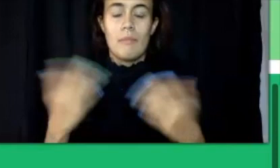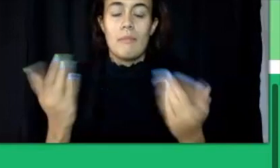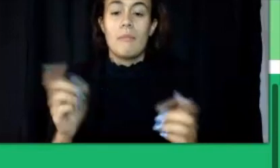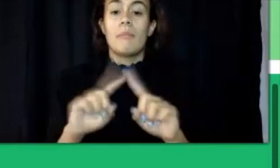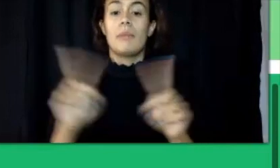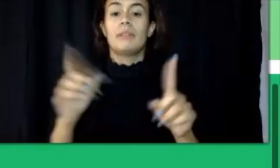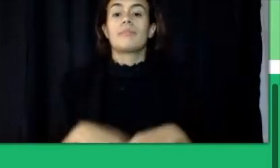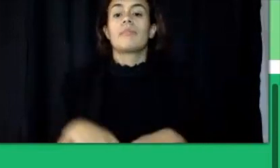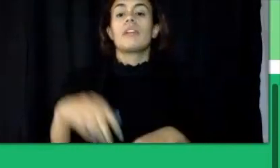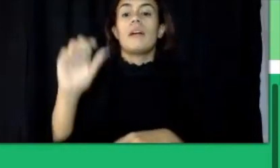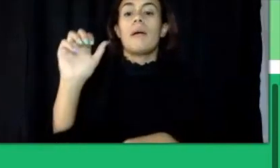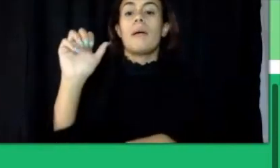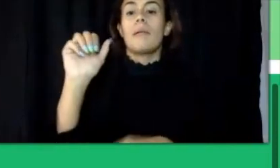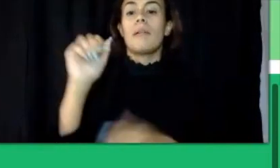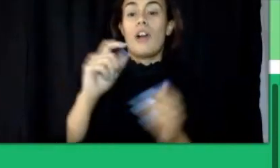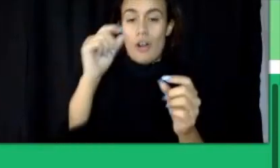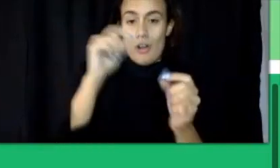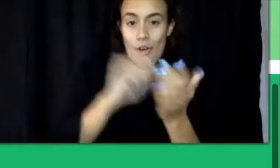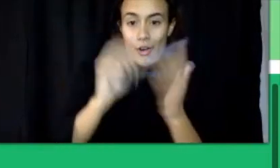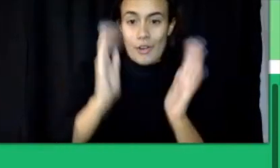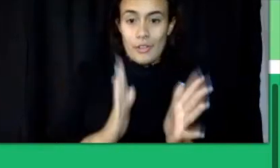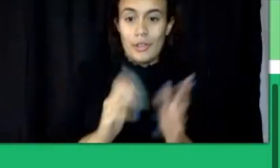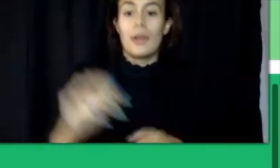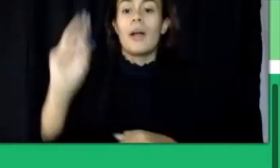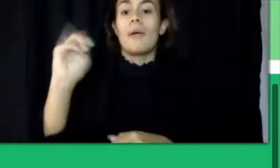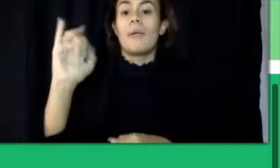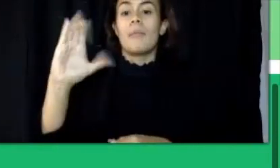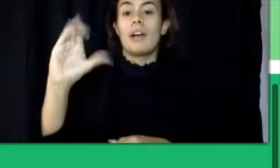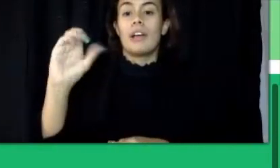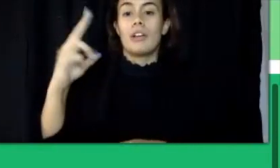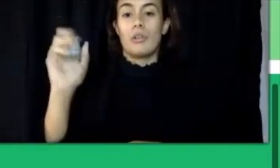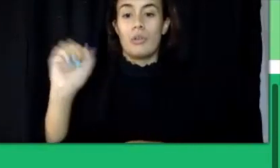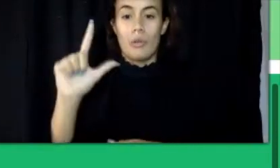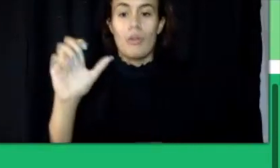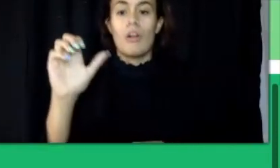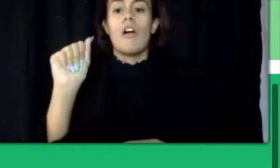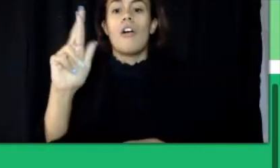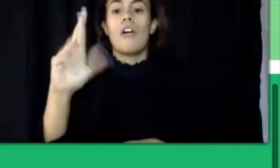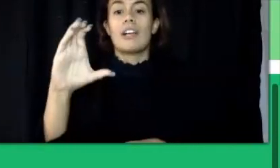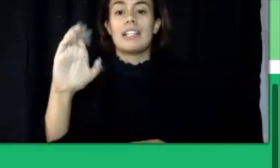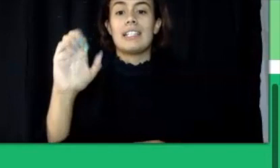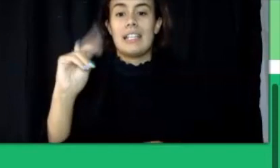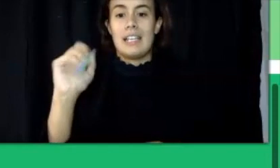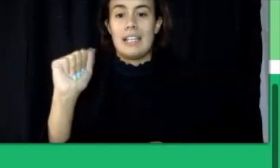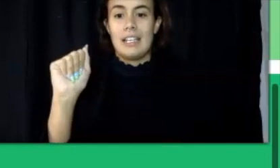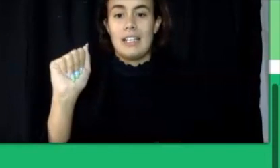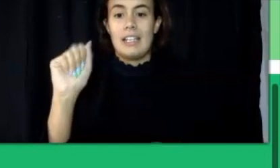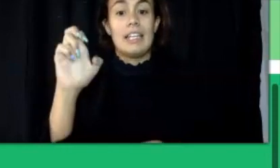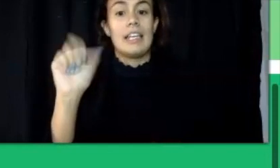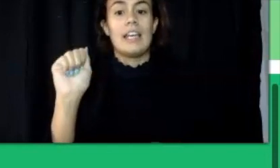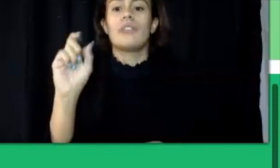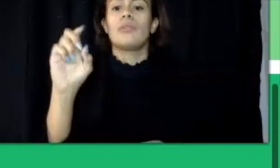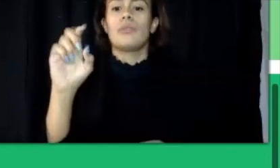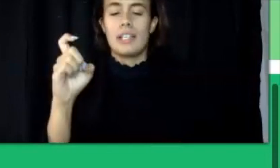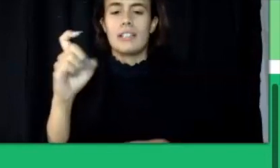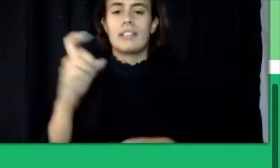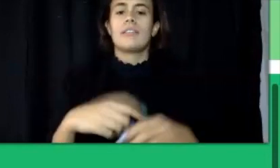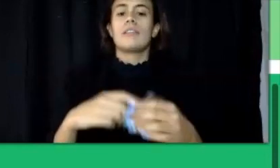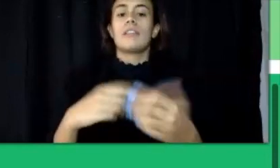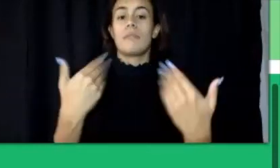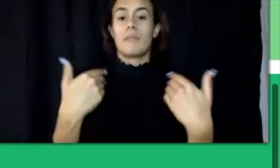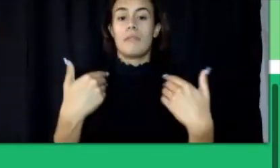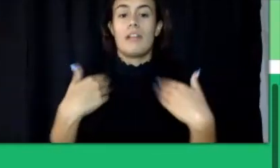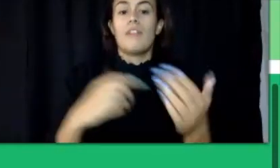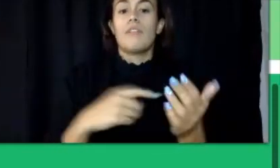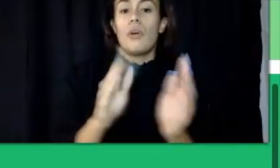Michael Arceneaux joins us to talk about his new book, I Don't Want to Die Poor. Plus, he'll share some tips on how to deal with student